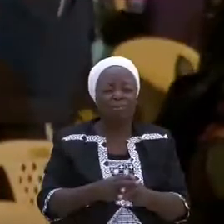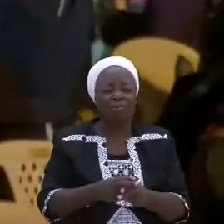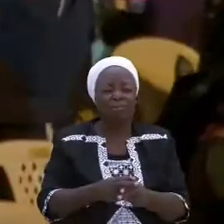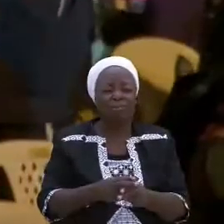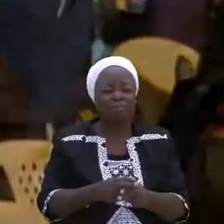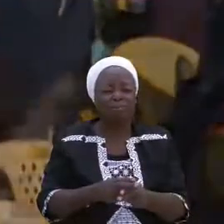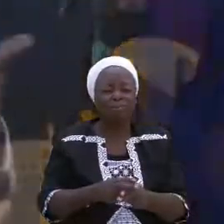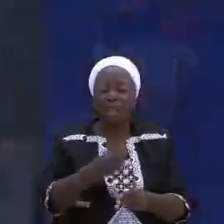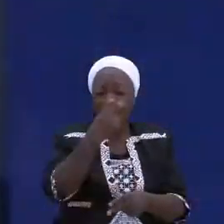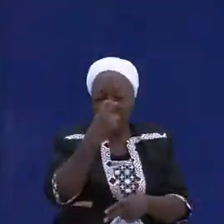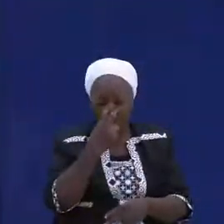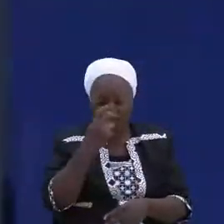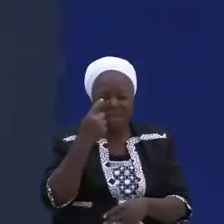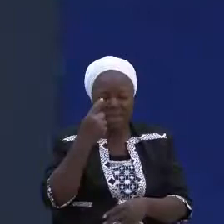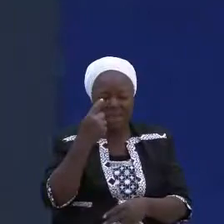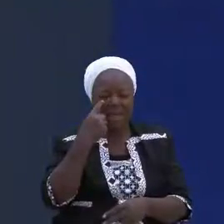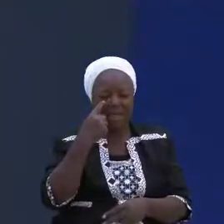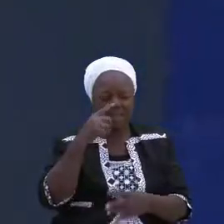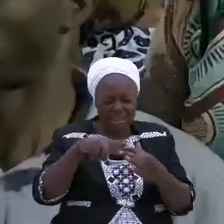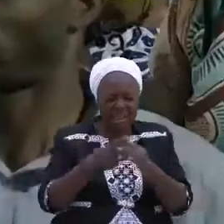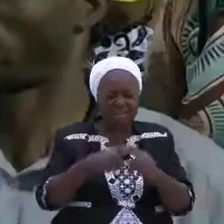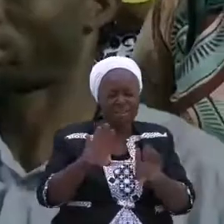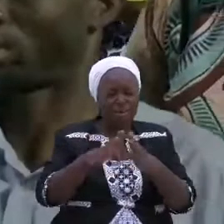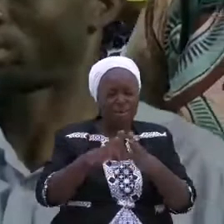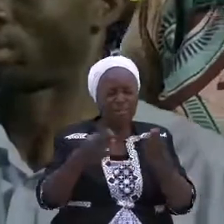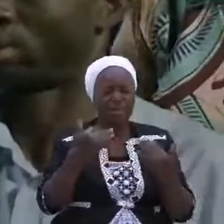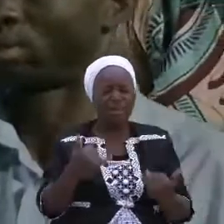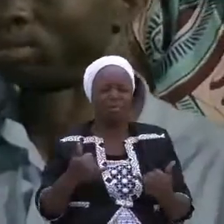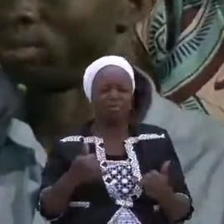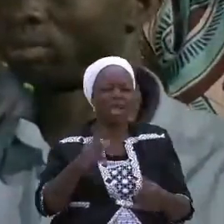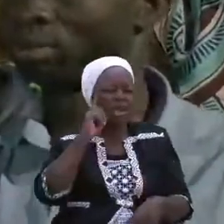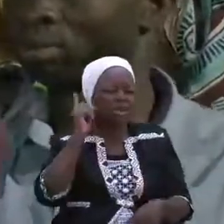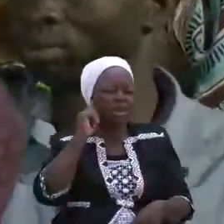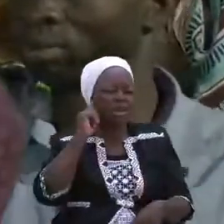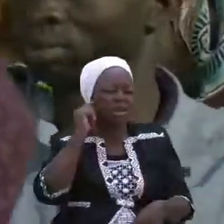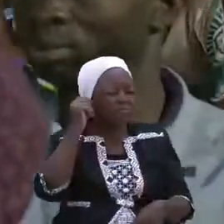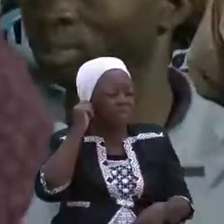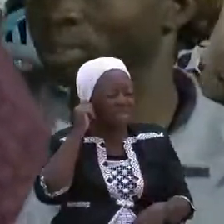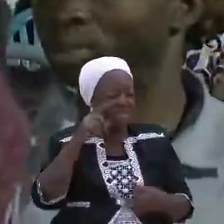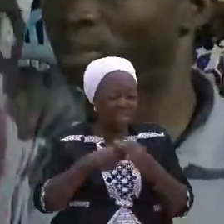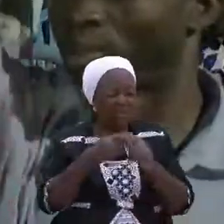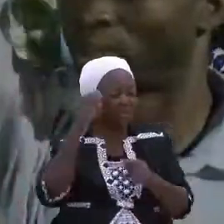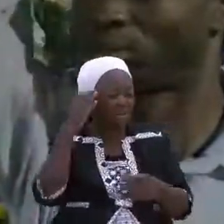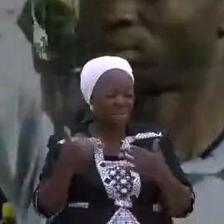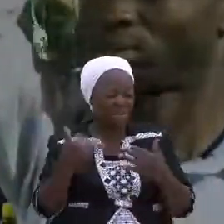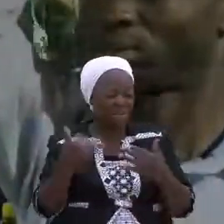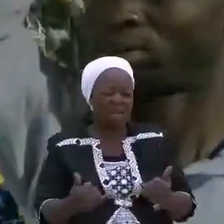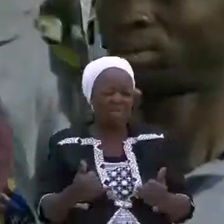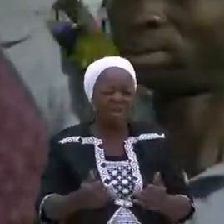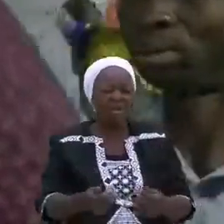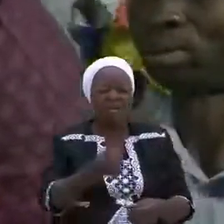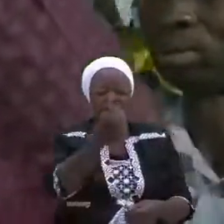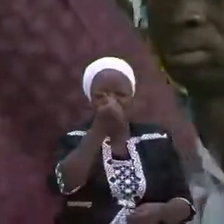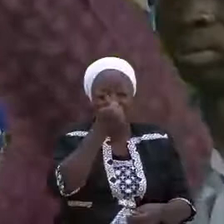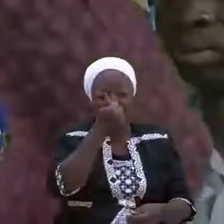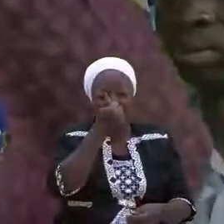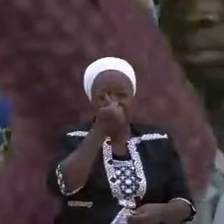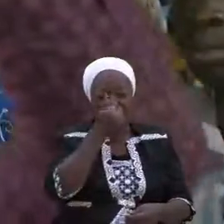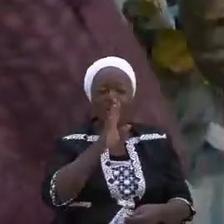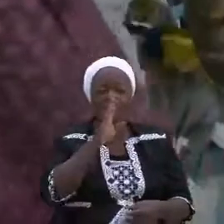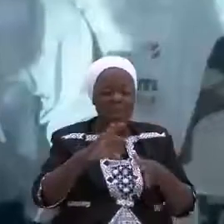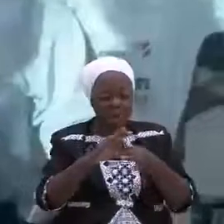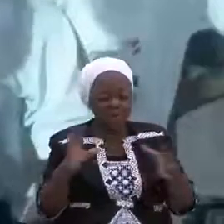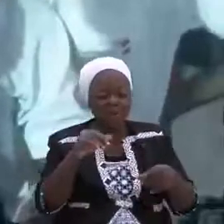blind eyes begin to open now the ears begin to hear right now don't talk below in